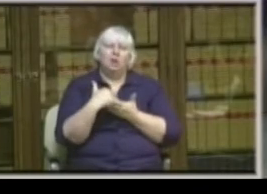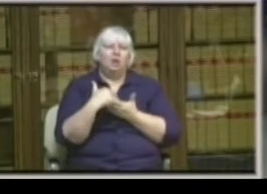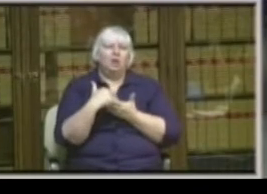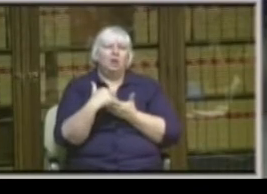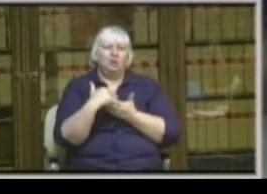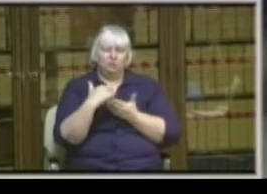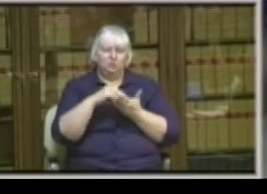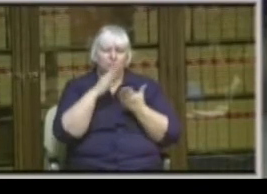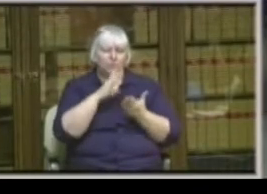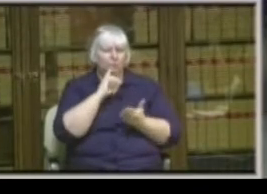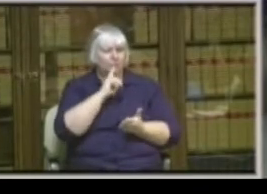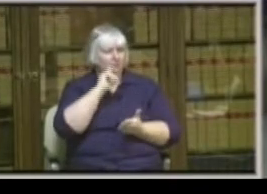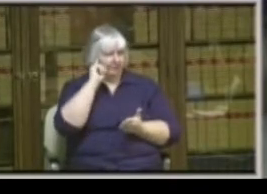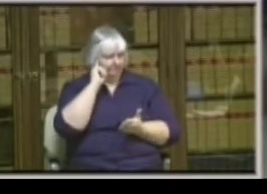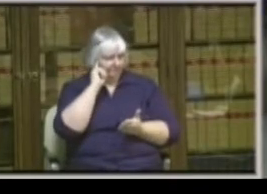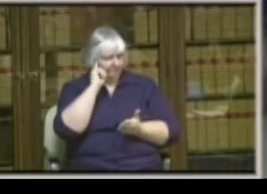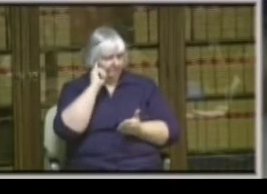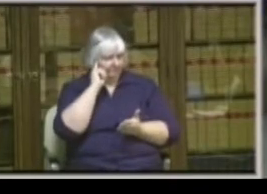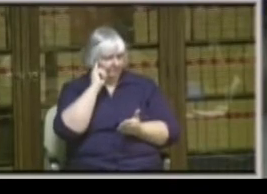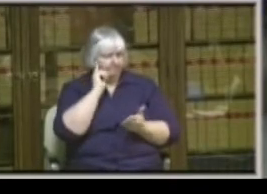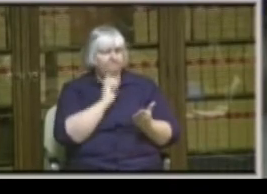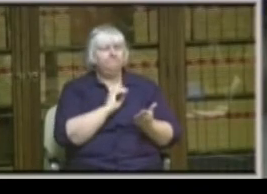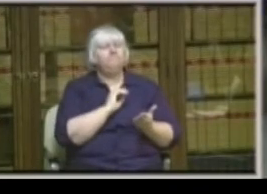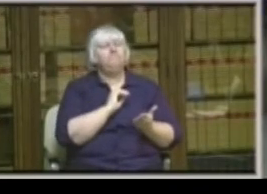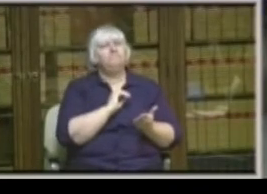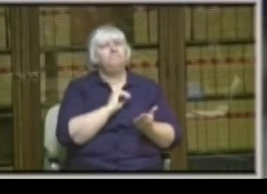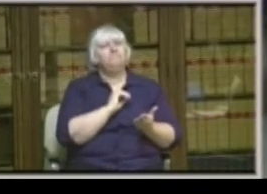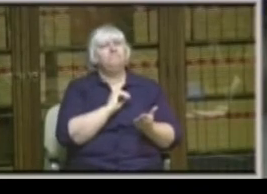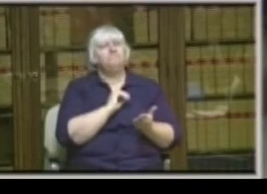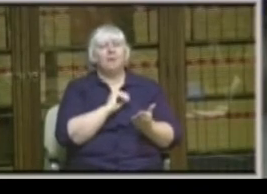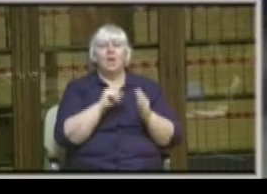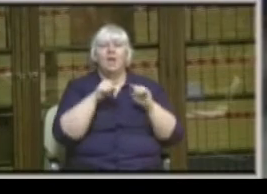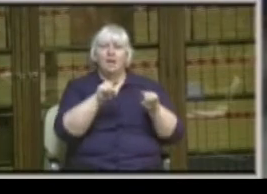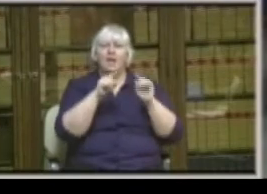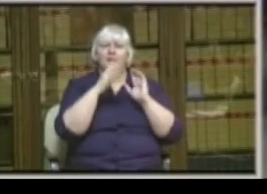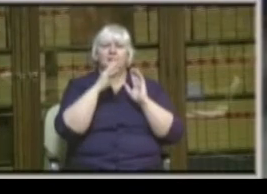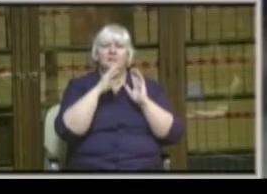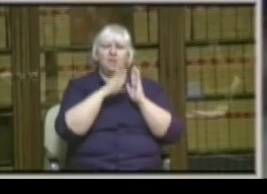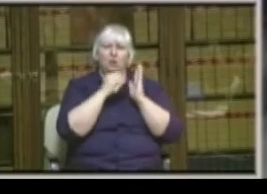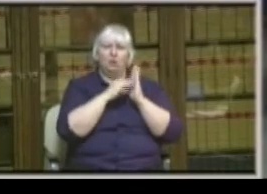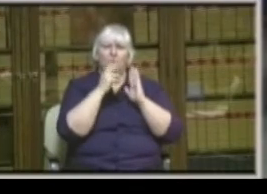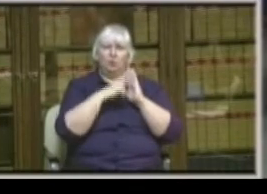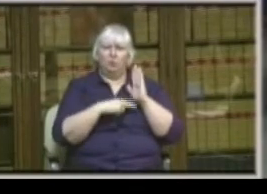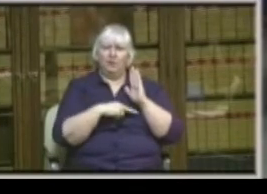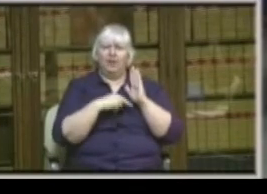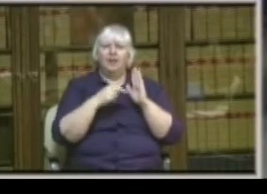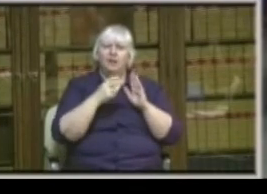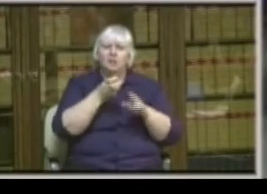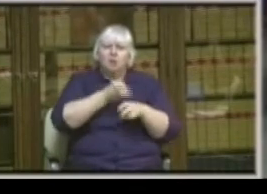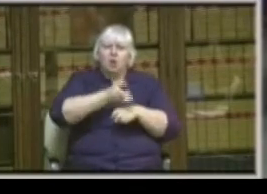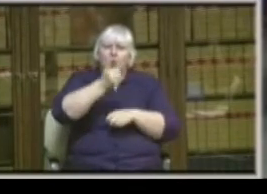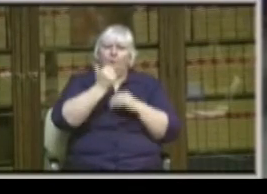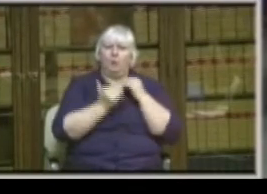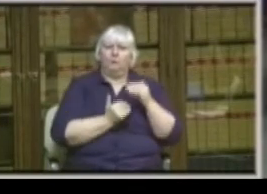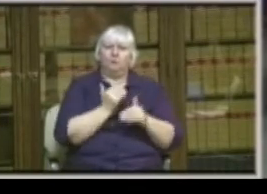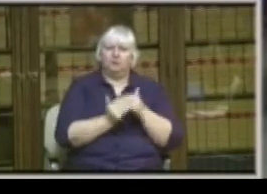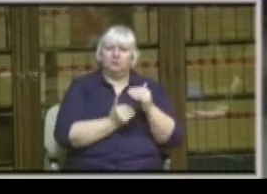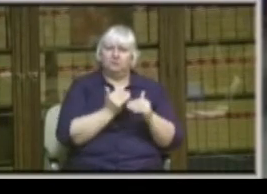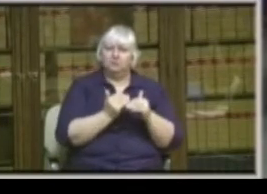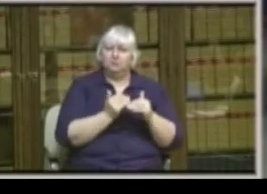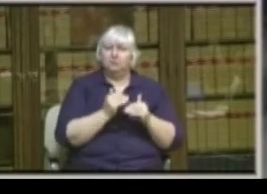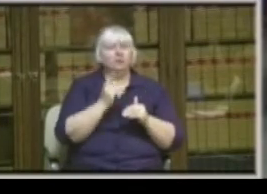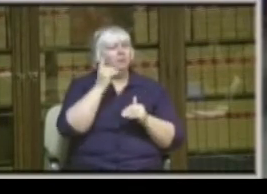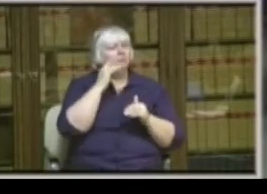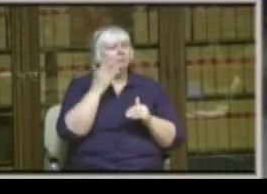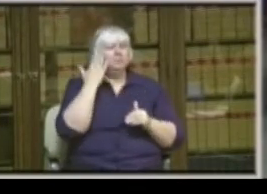students who are deaf can learn to read. It's just a different process than us, and it's a harder process. I don't want to take away from that. So for example, when I